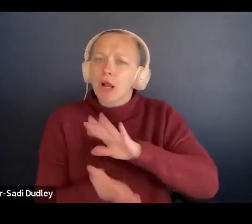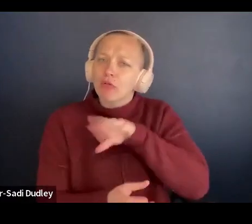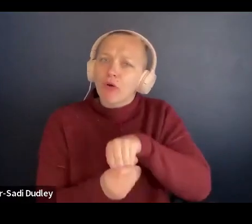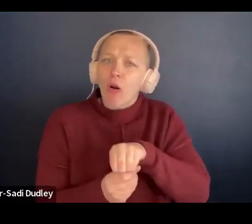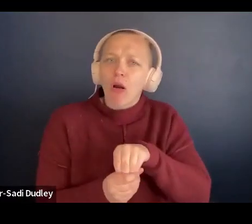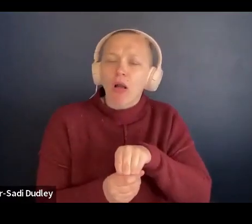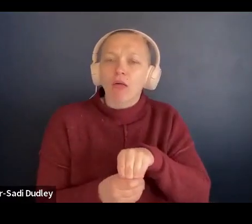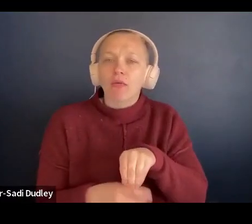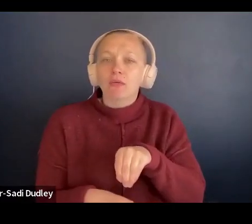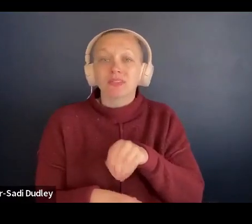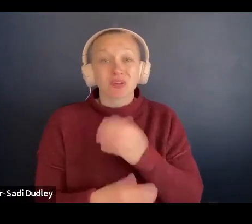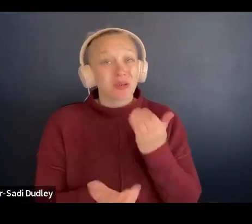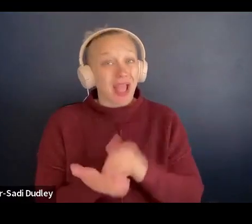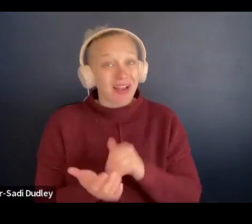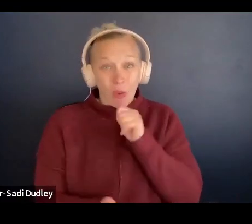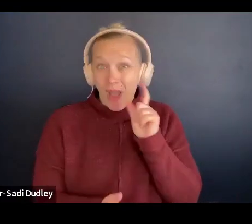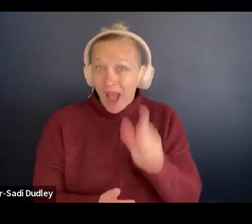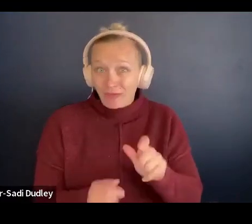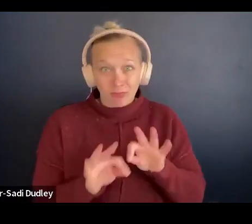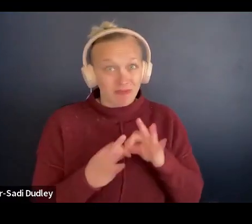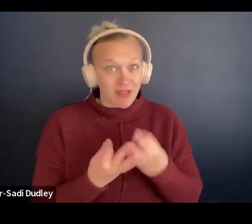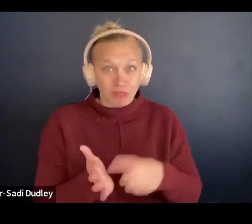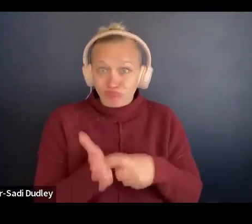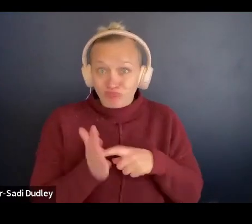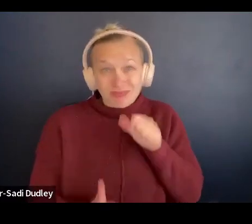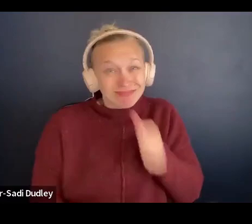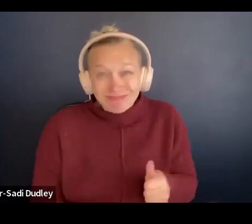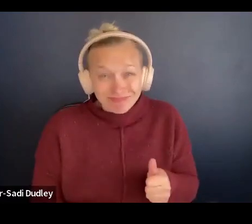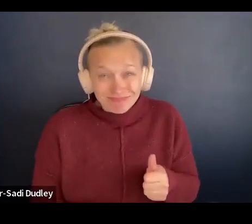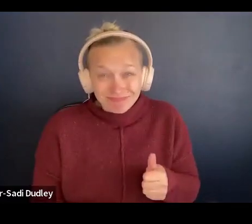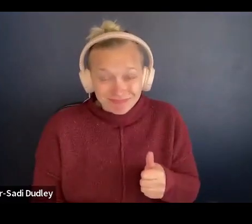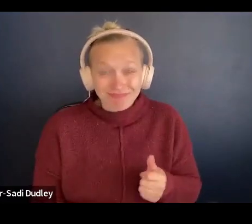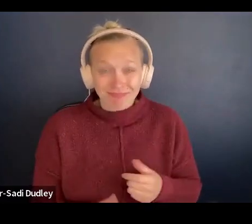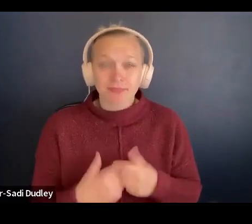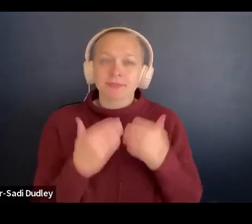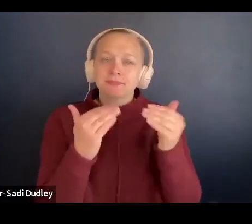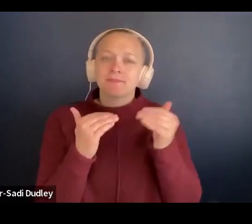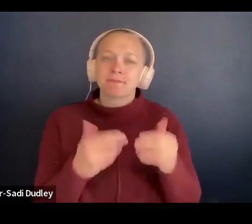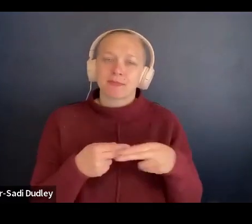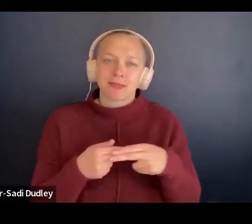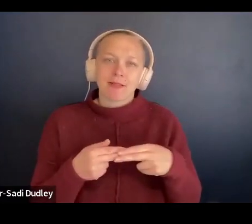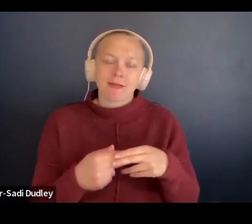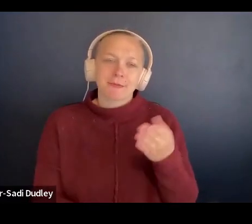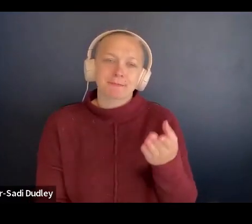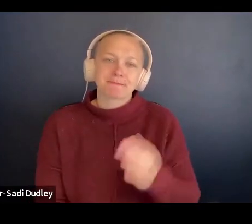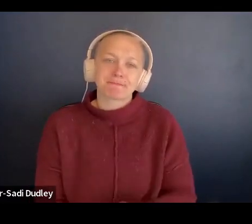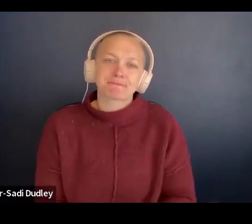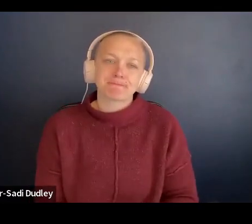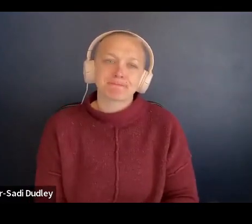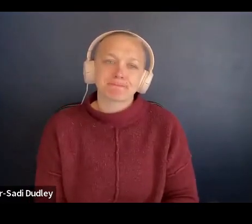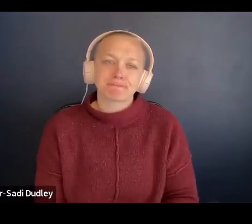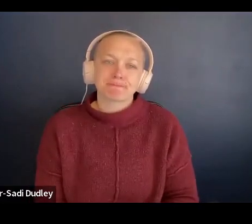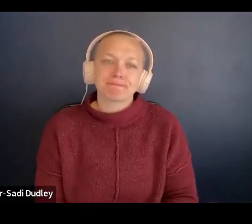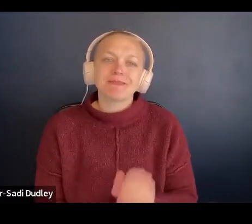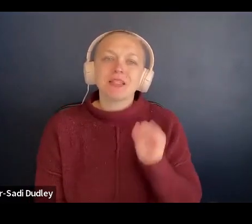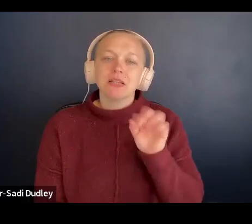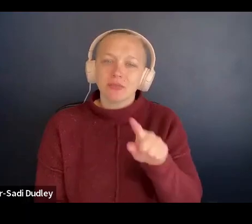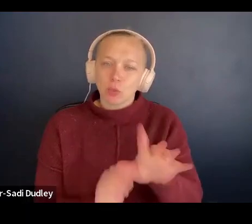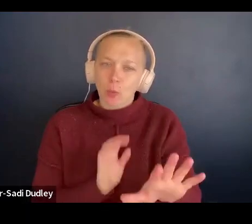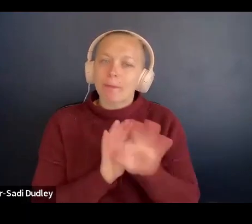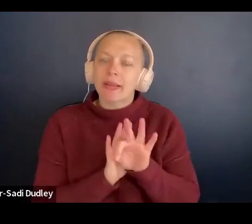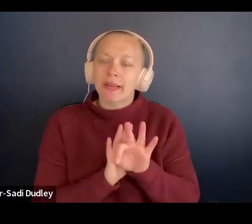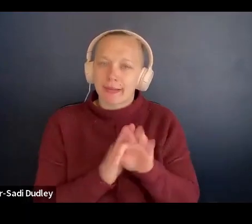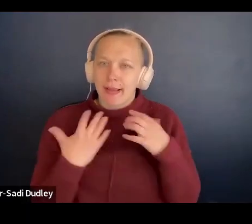be family. Next slide. So things to think about when you execute a healthcare power of